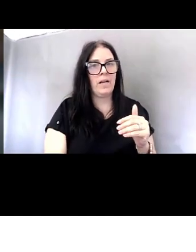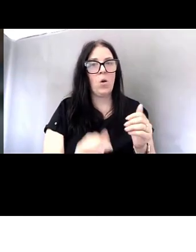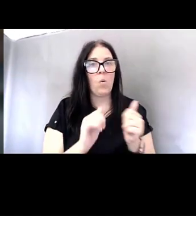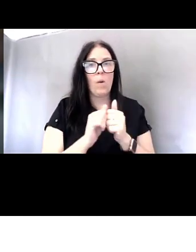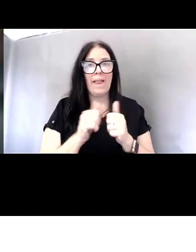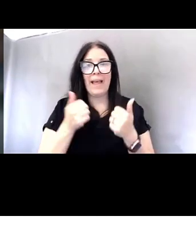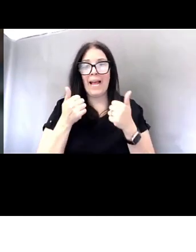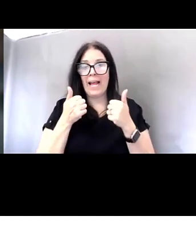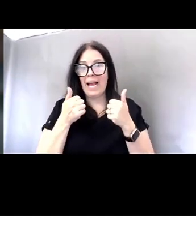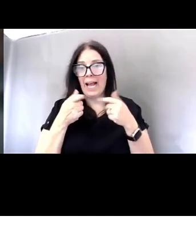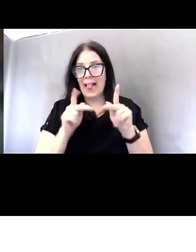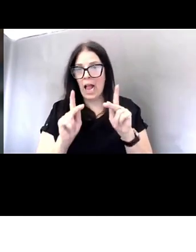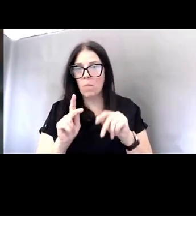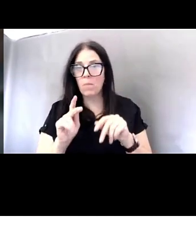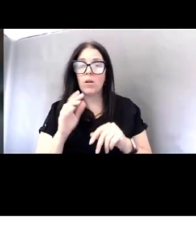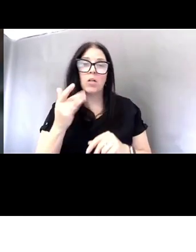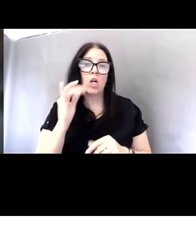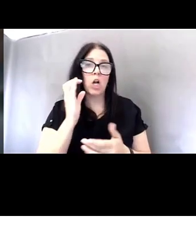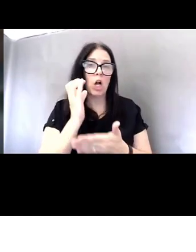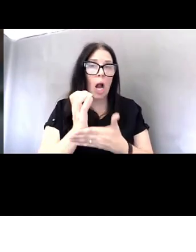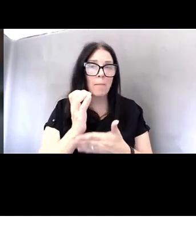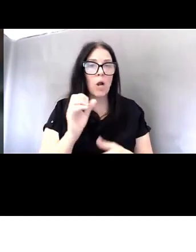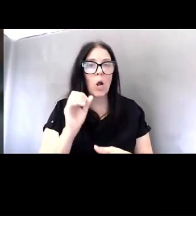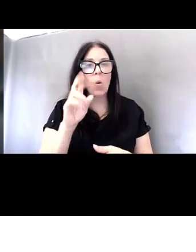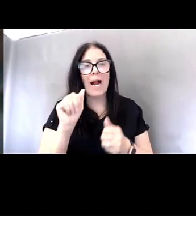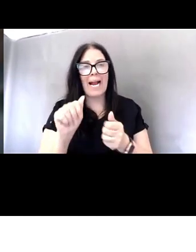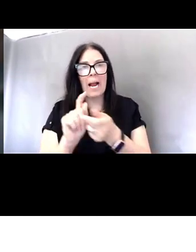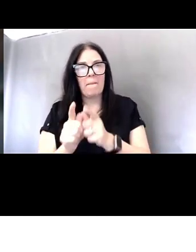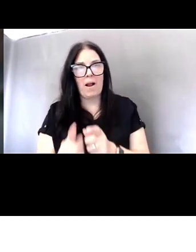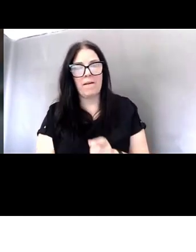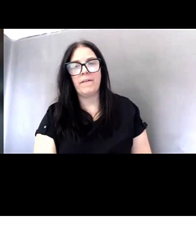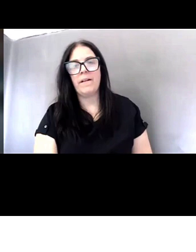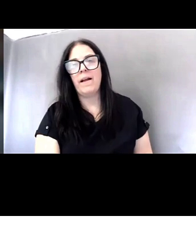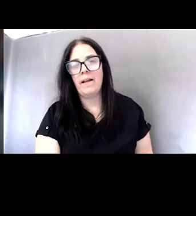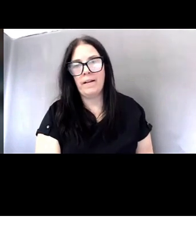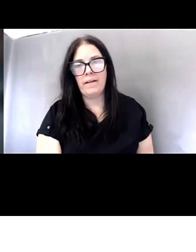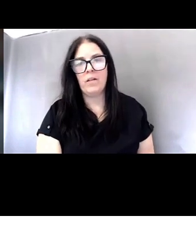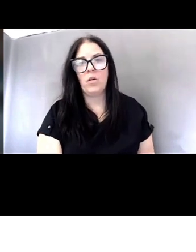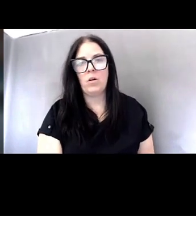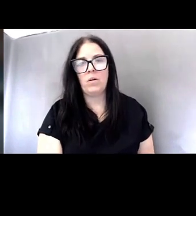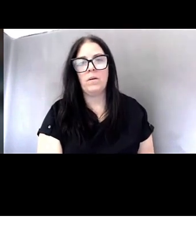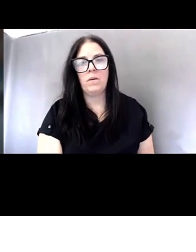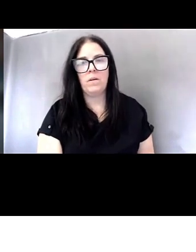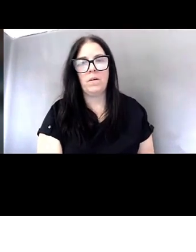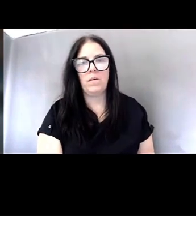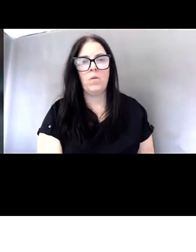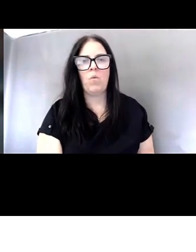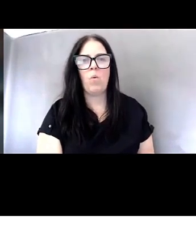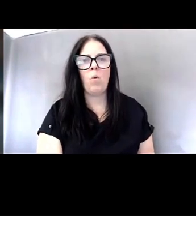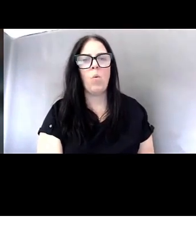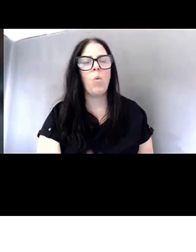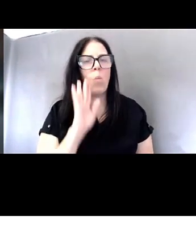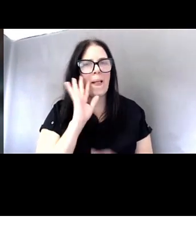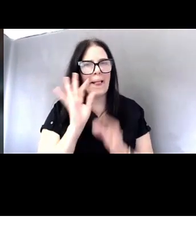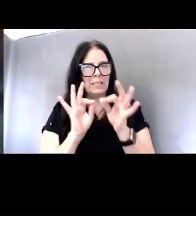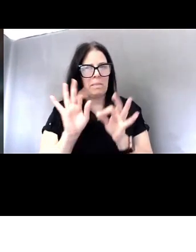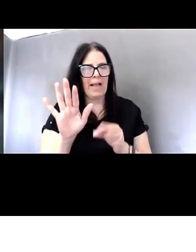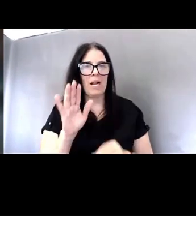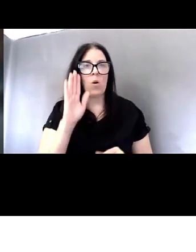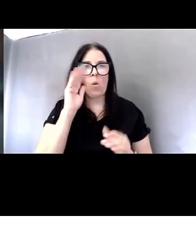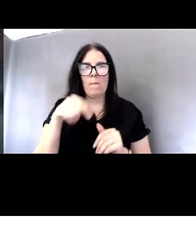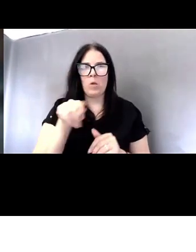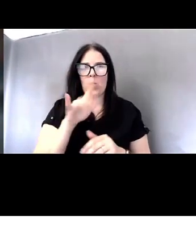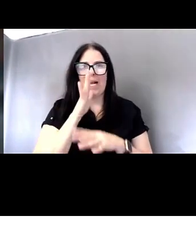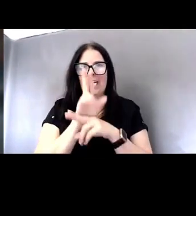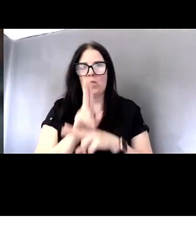it's copyrighted or modifiable. And we'll explain that to you. Hopefully you'll get used to that